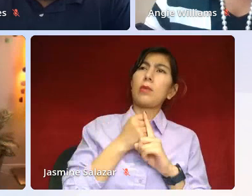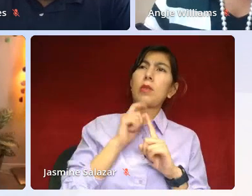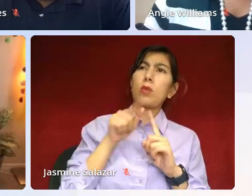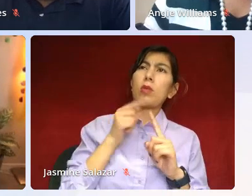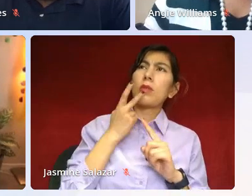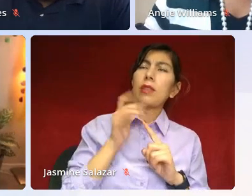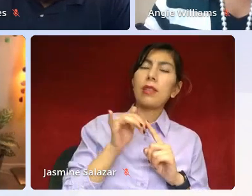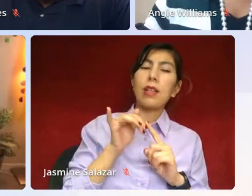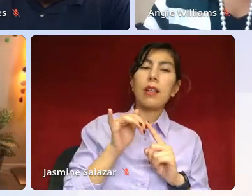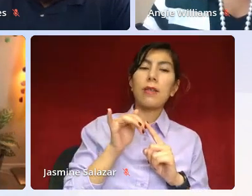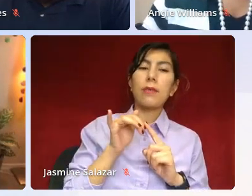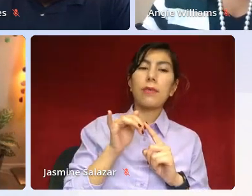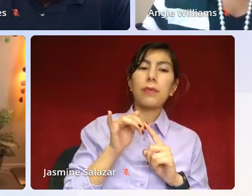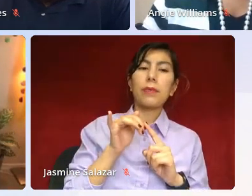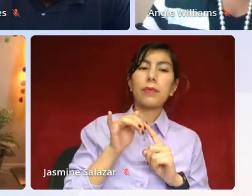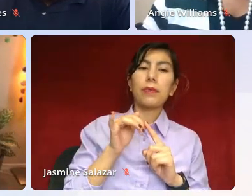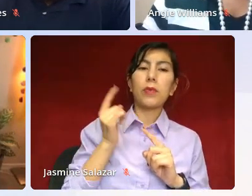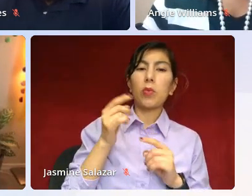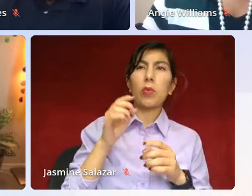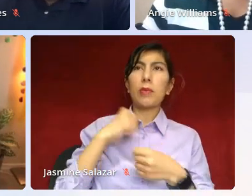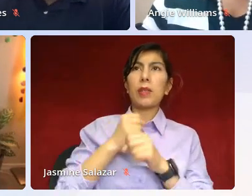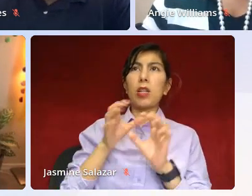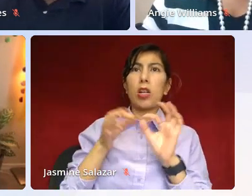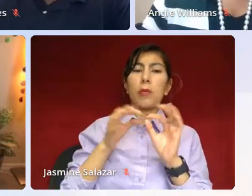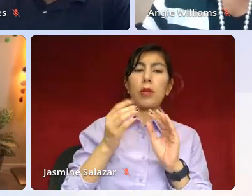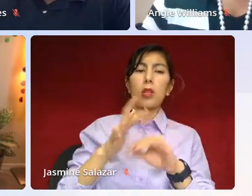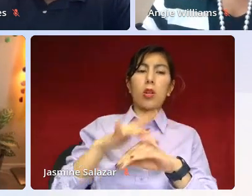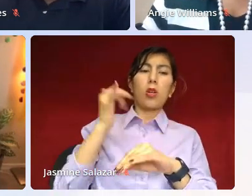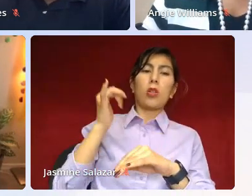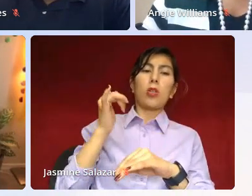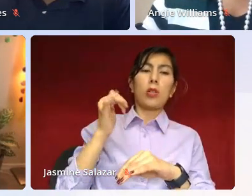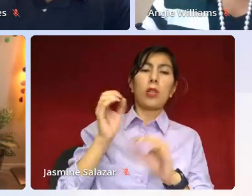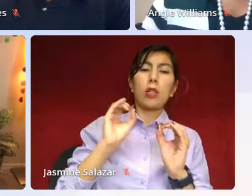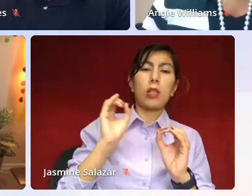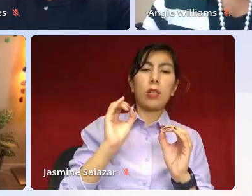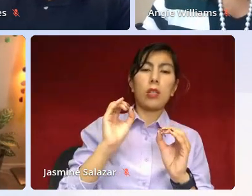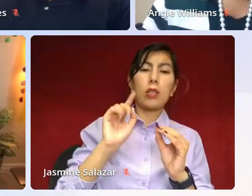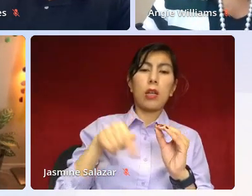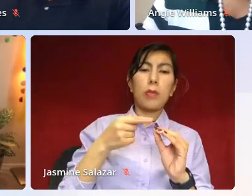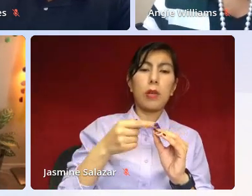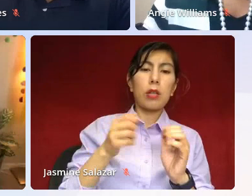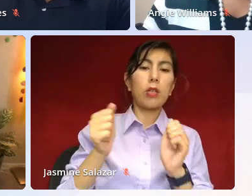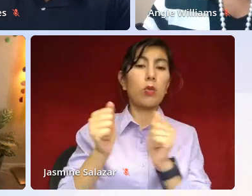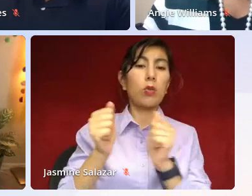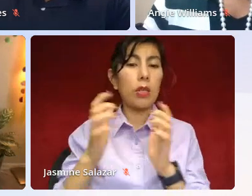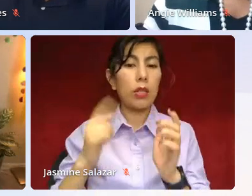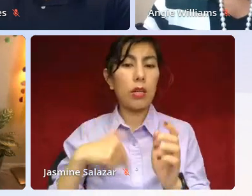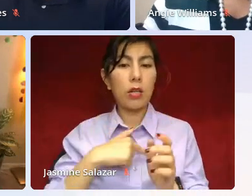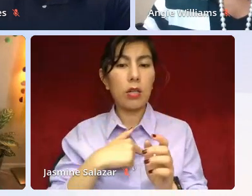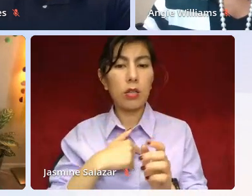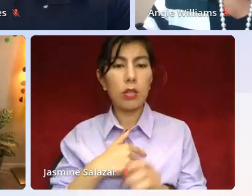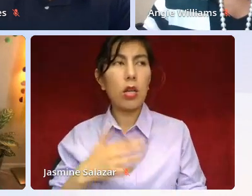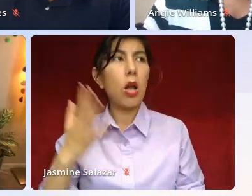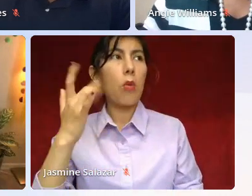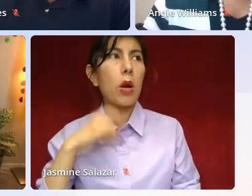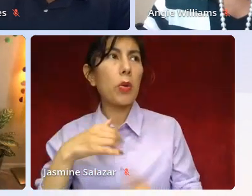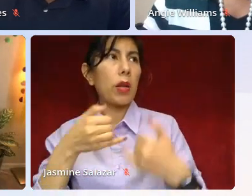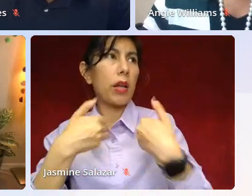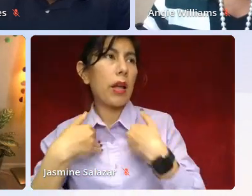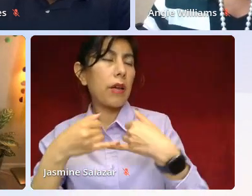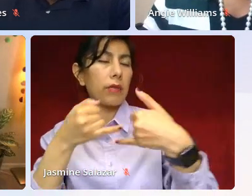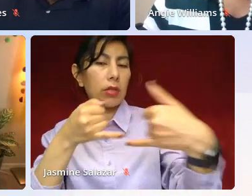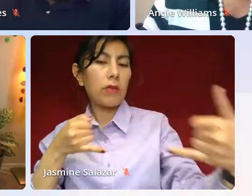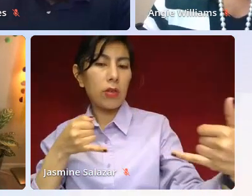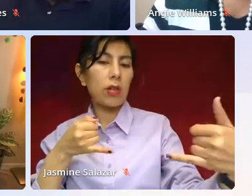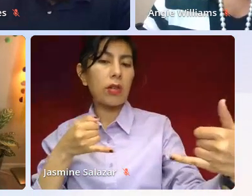it was Evelyn made a comment earlier on about nothing about us without us, and this idea of like, why would we have providers who are